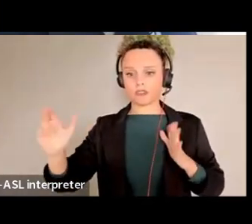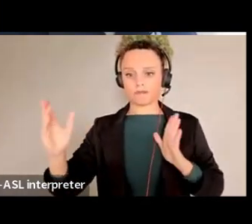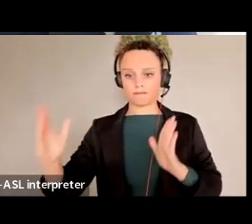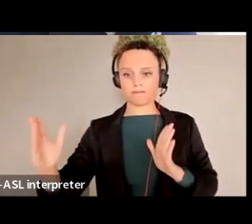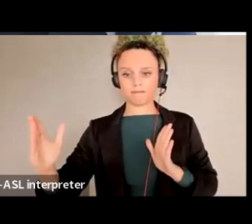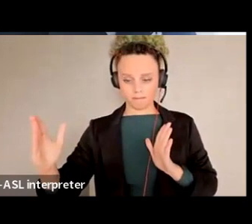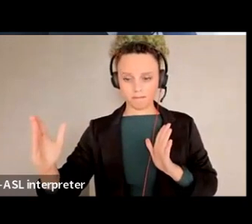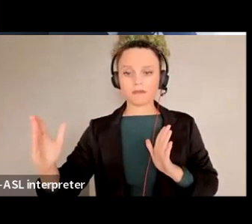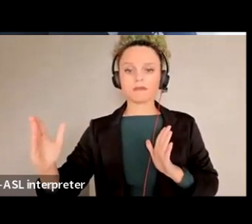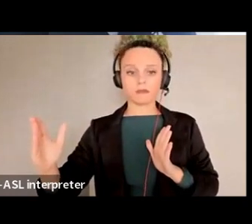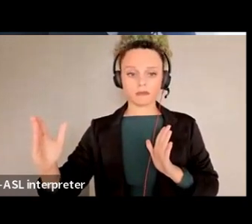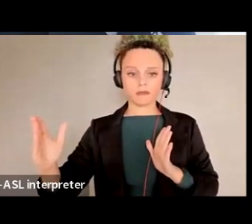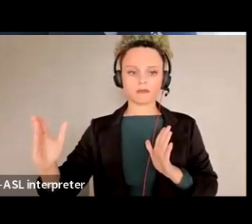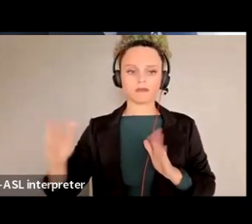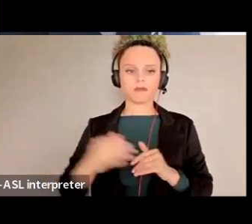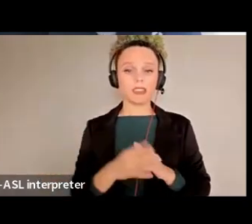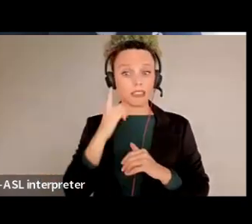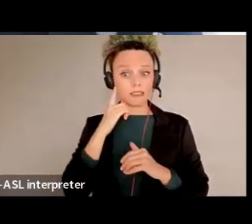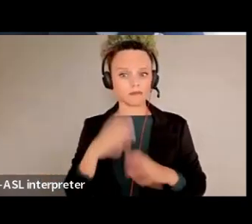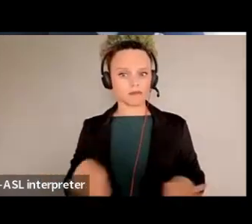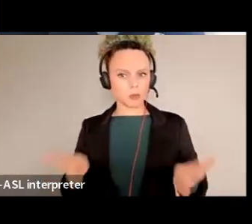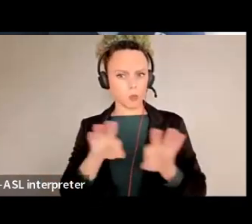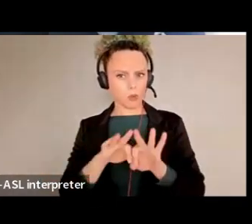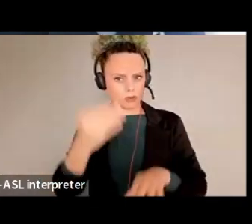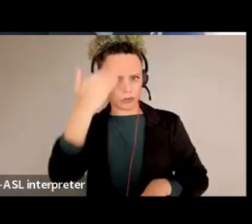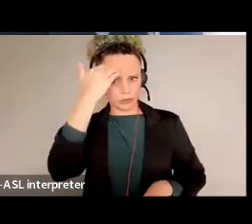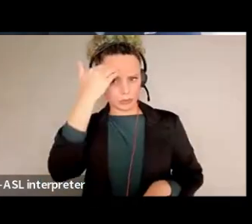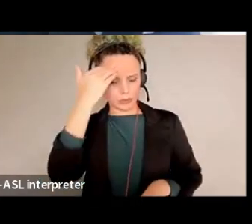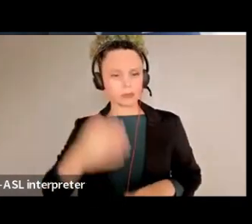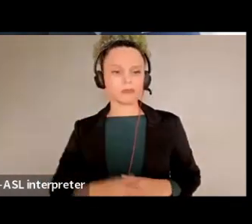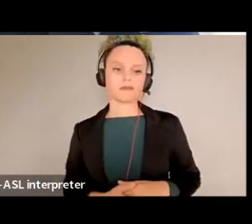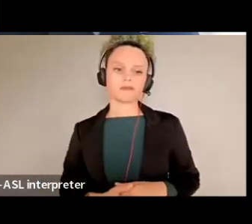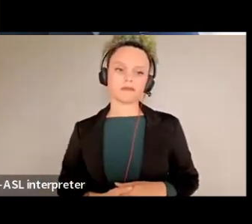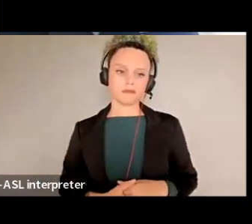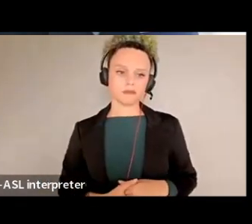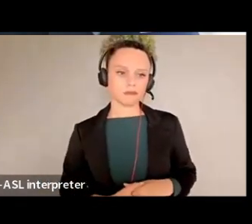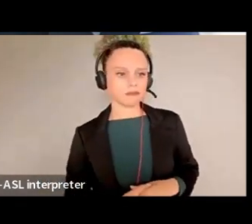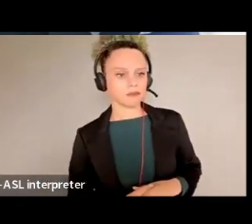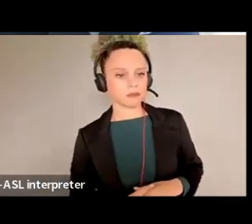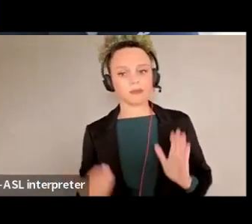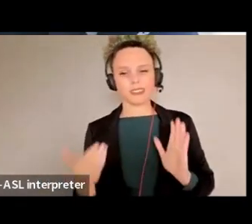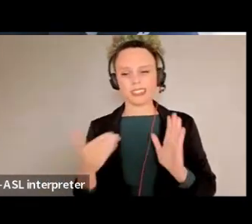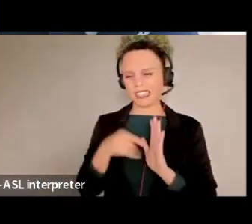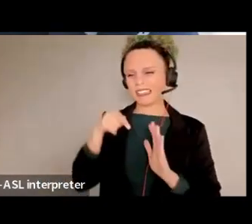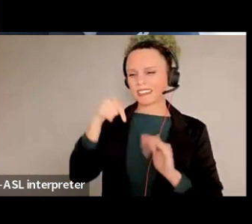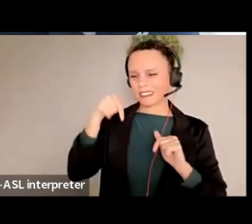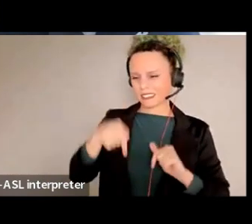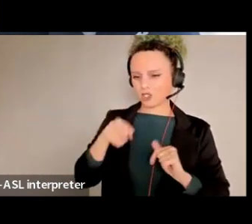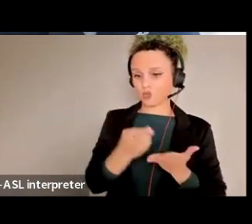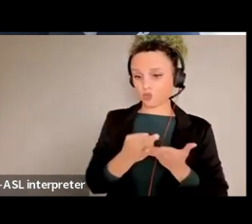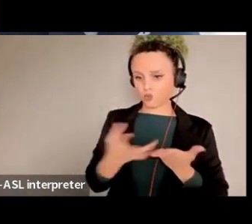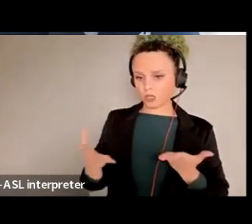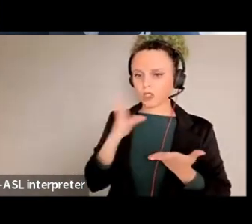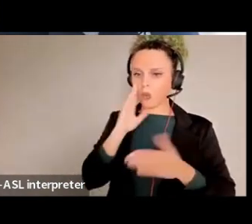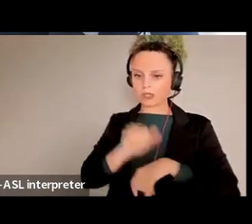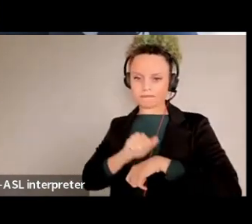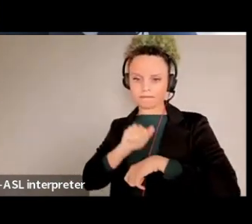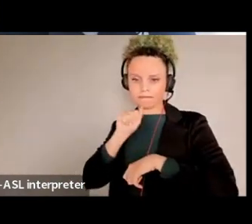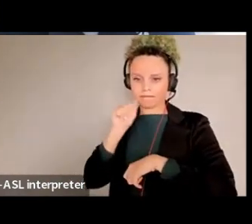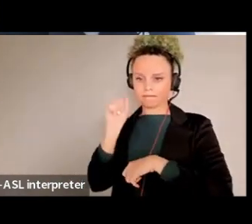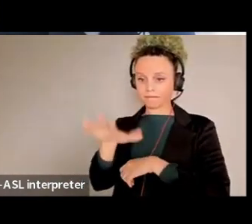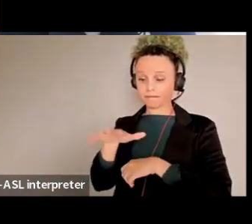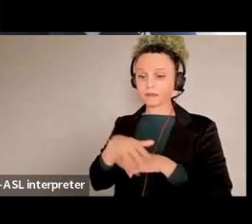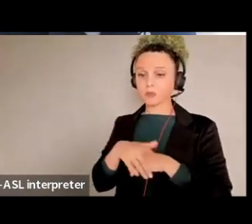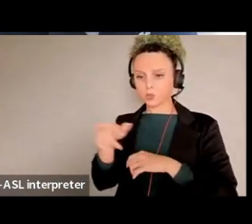for the next 5 years. So from 2025 to 2030. And what I think is important